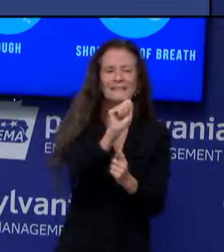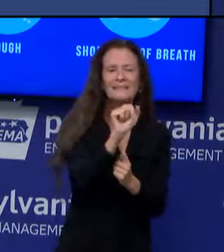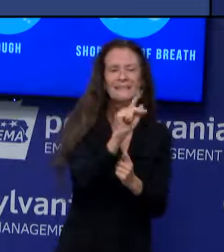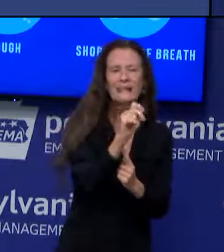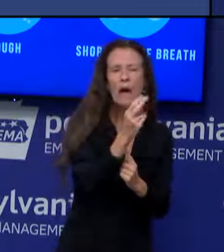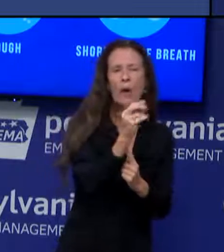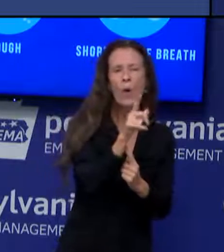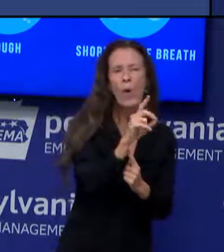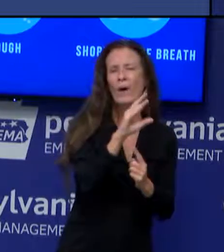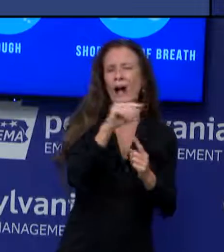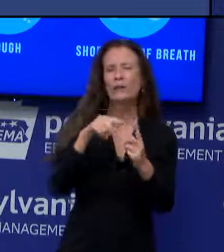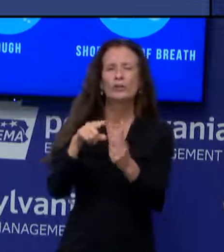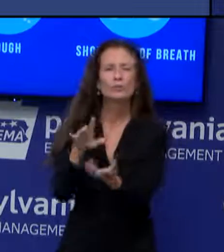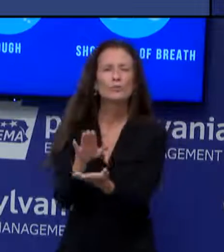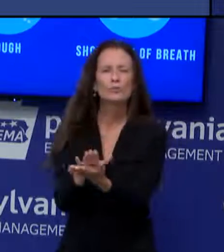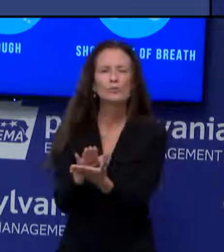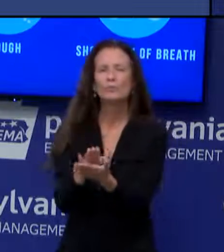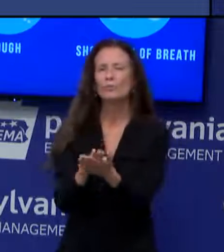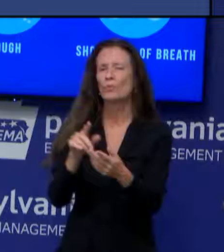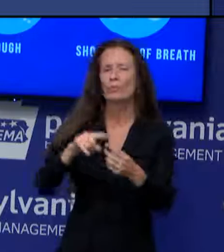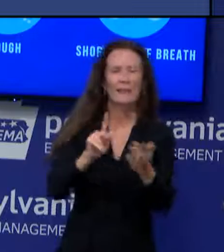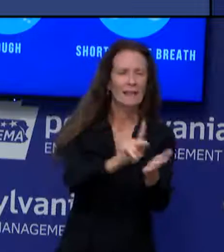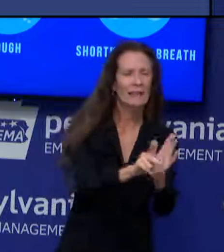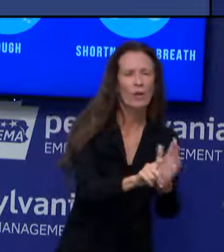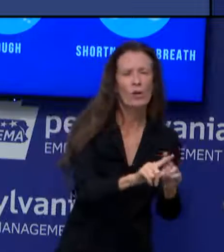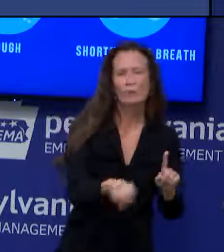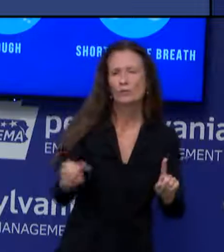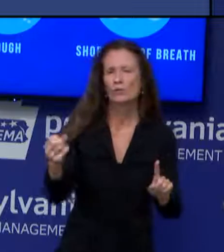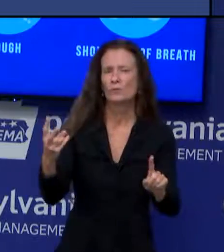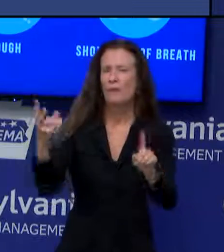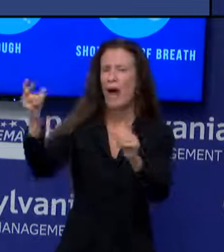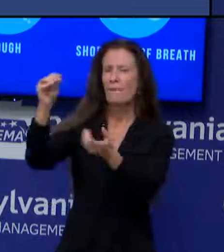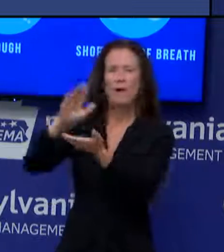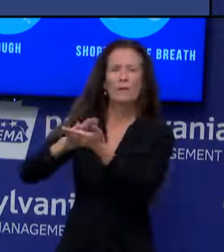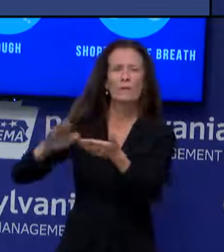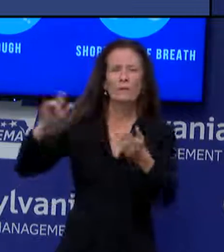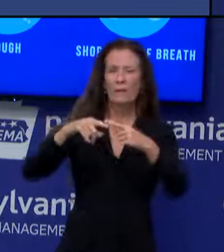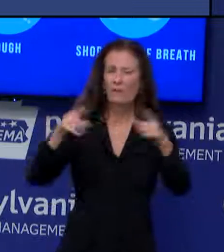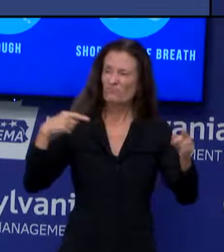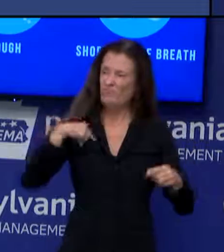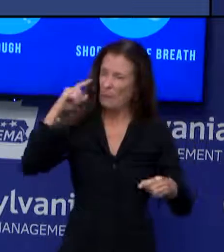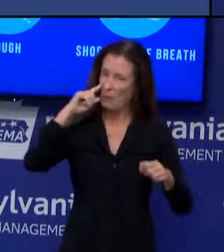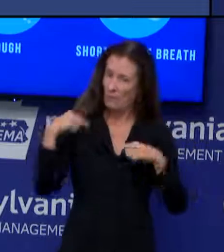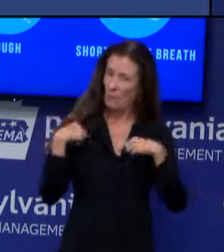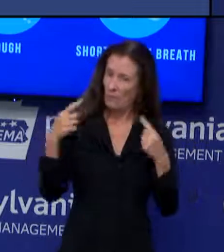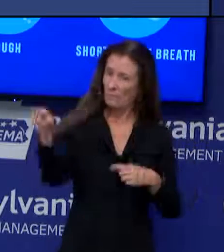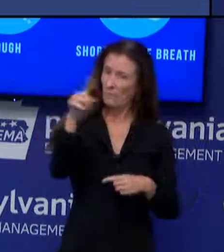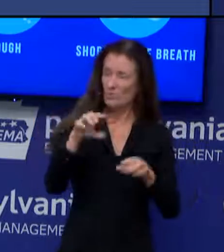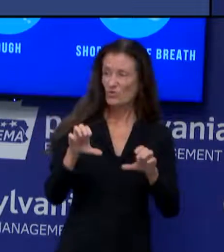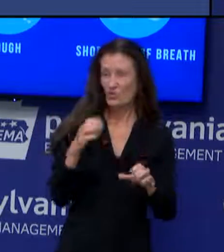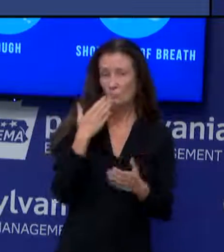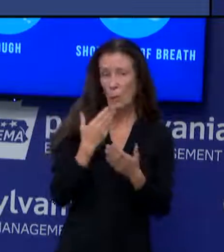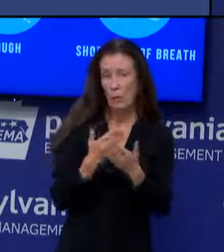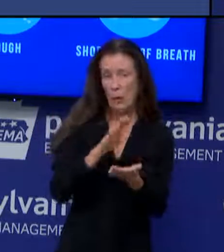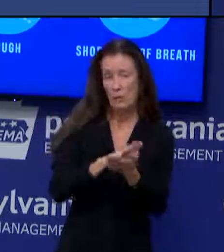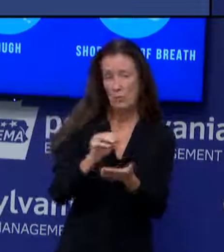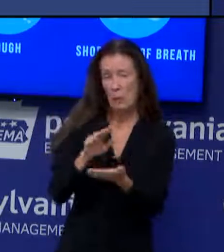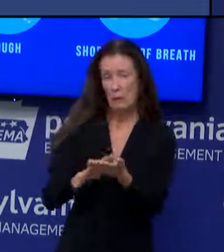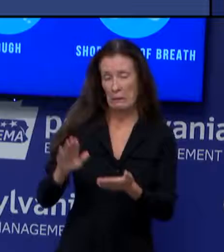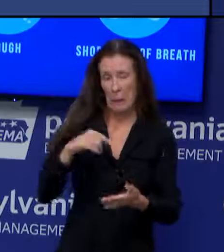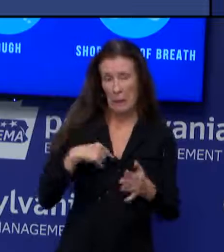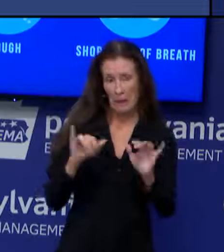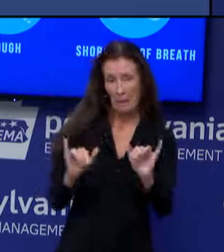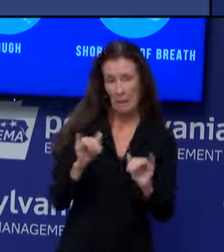colleges. Overall, I think that schools are doing a good job. I think that they are taking the information that we give